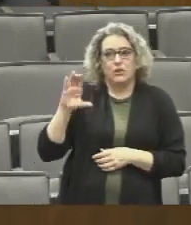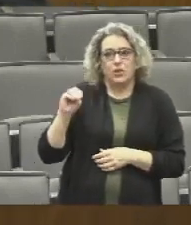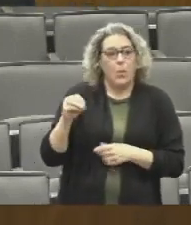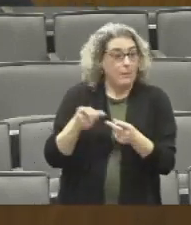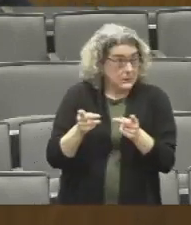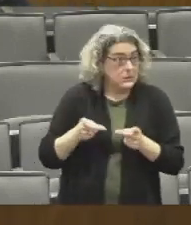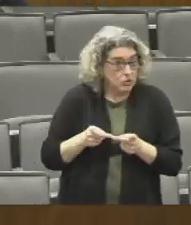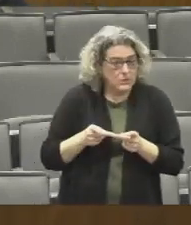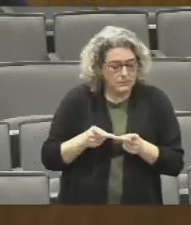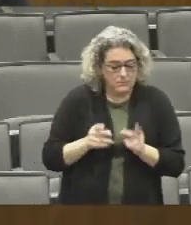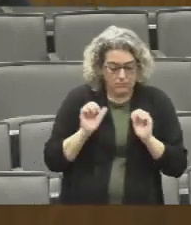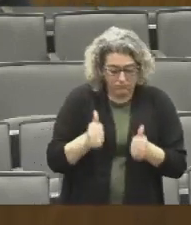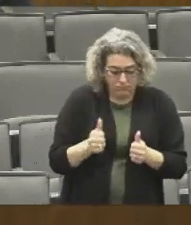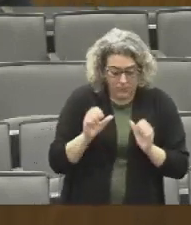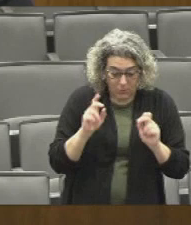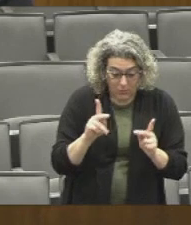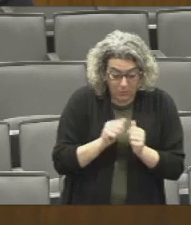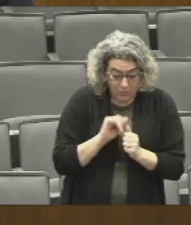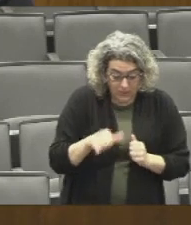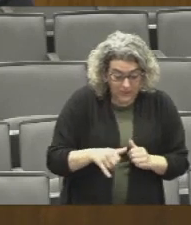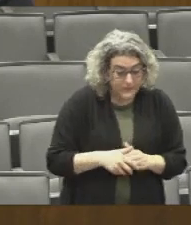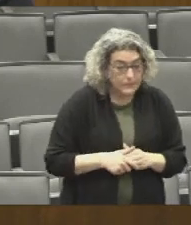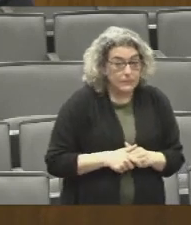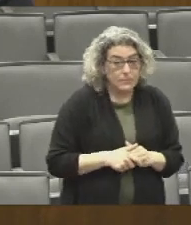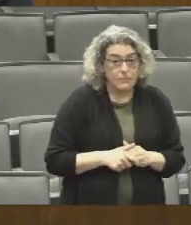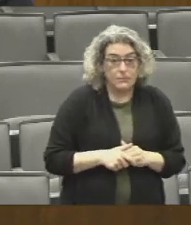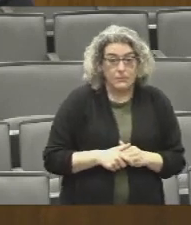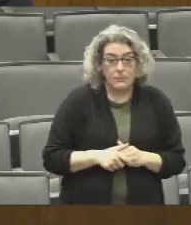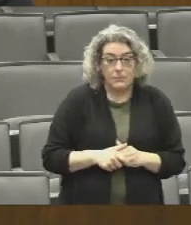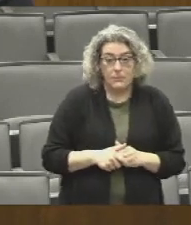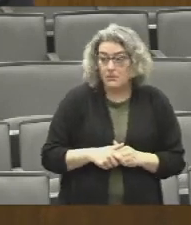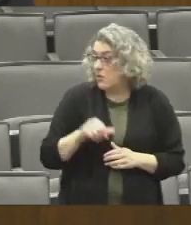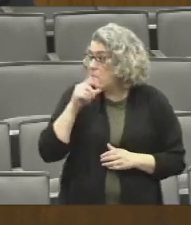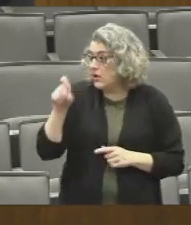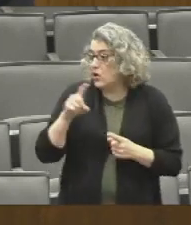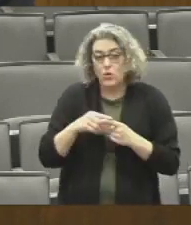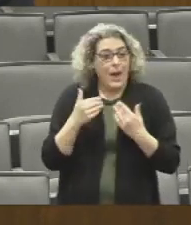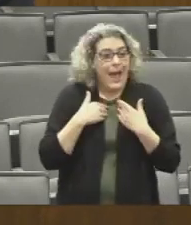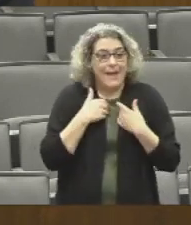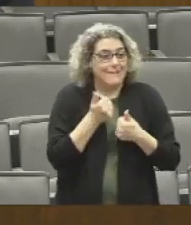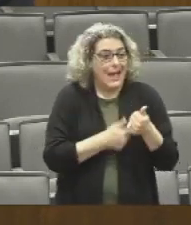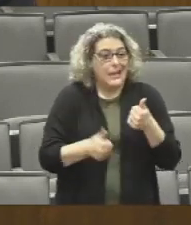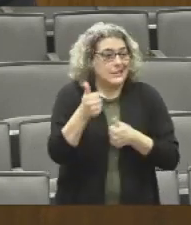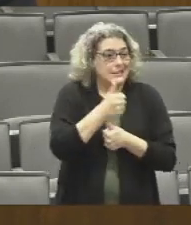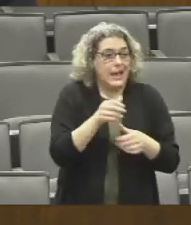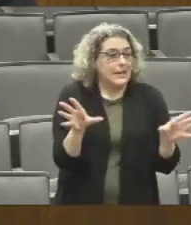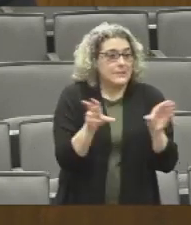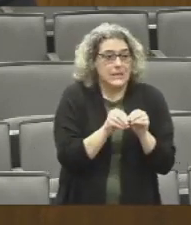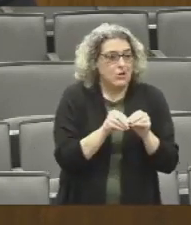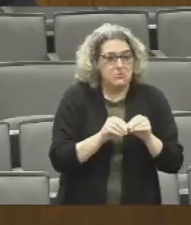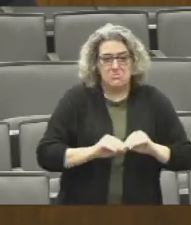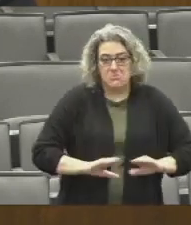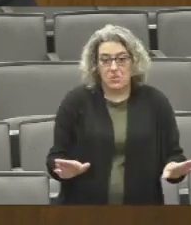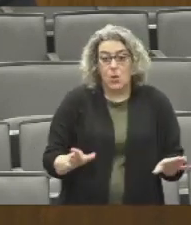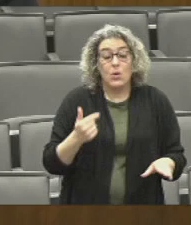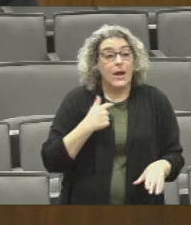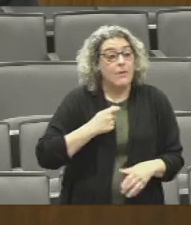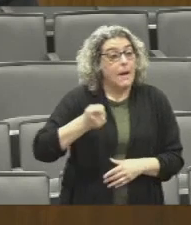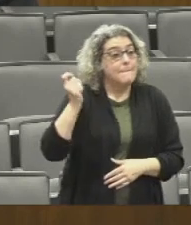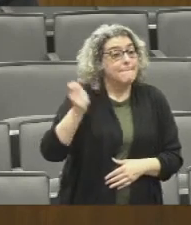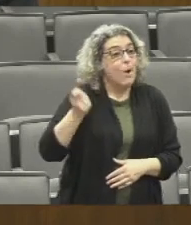Okay, with that, there's no need for executive session. Anything else? Is there a motion to